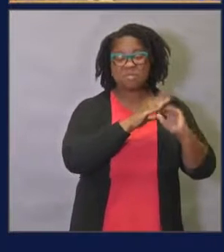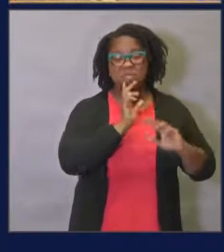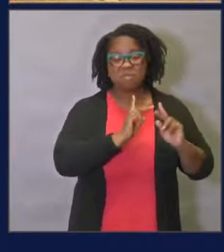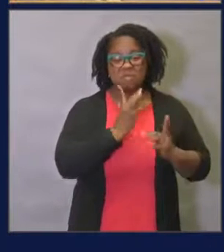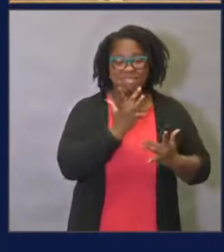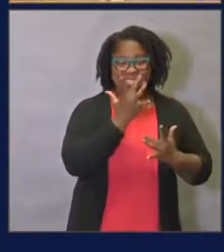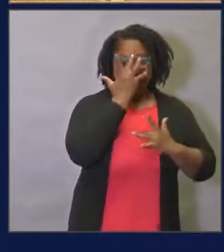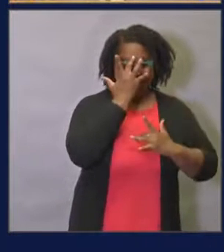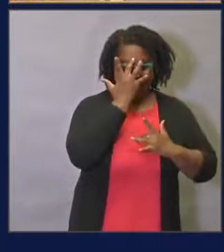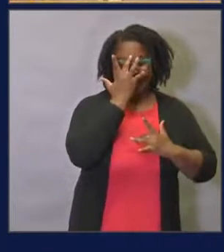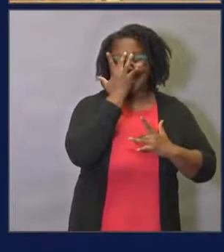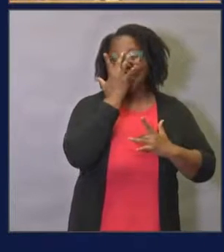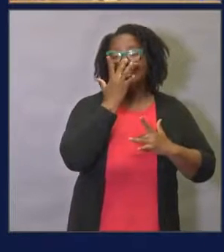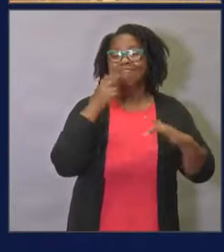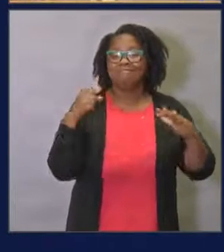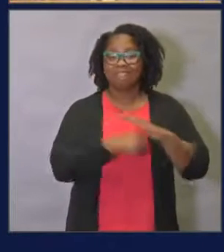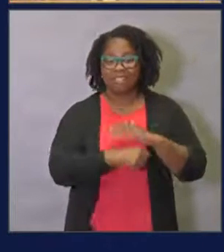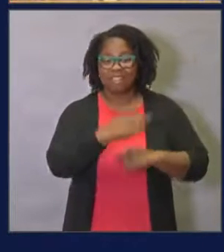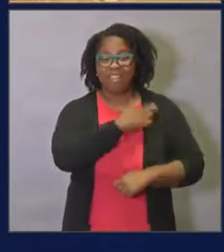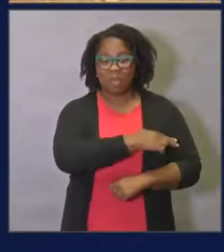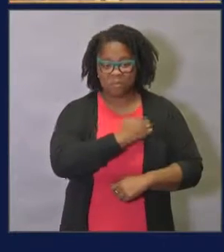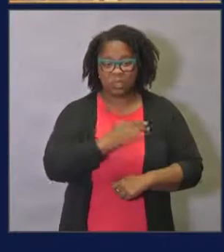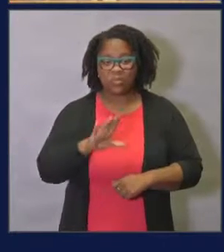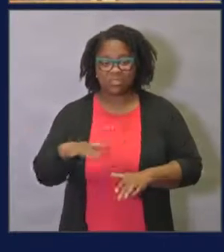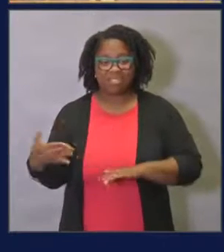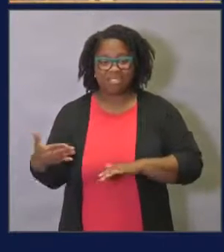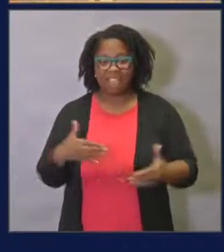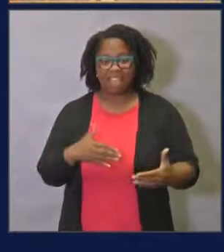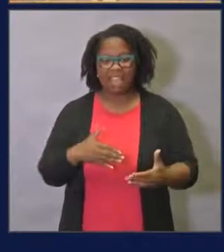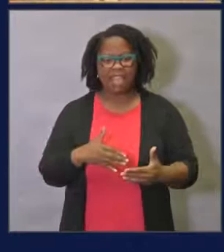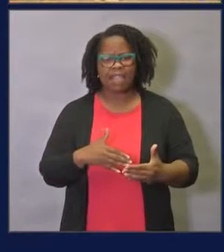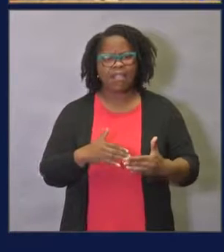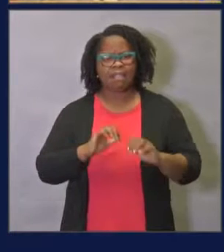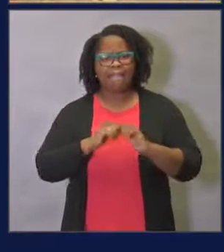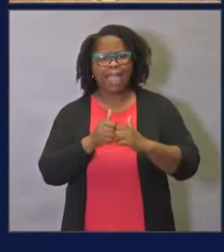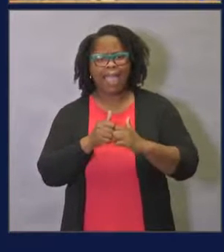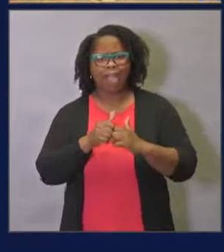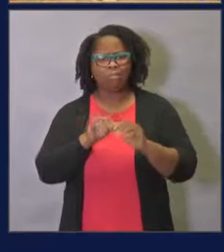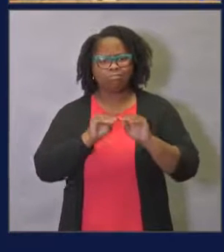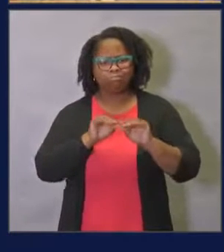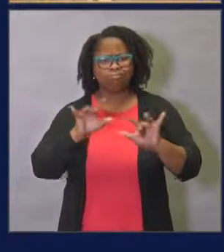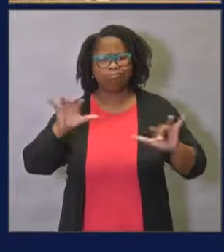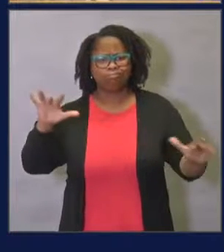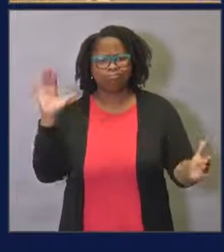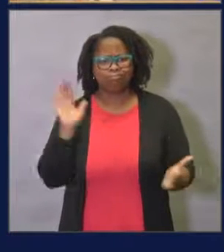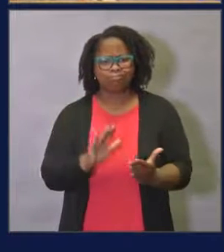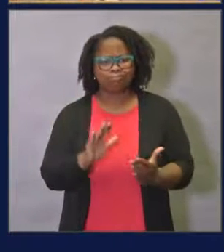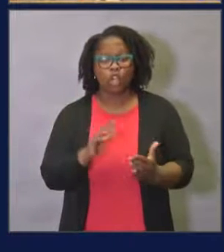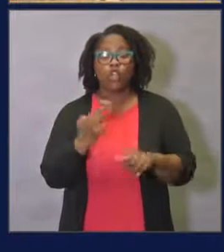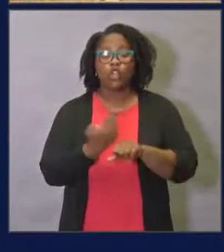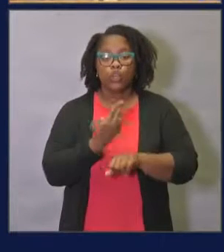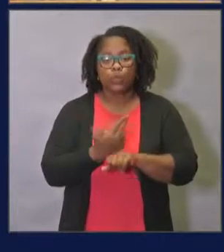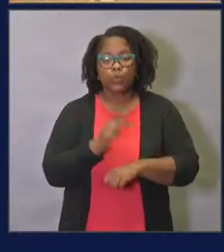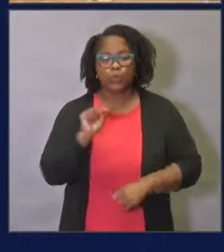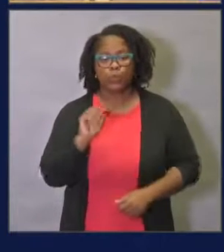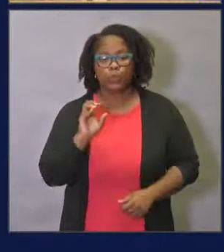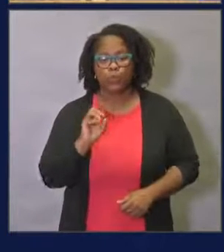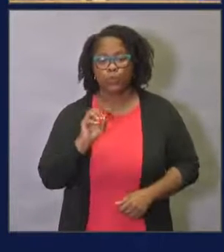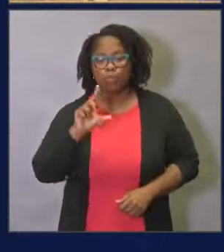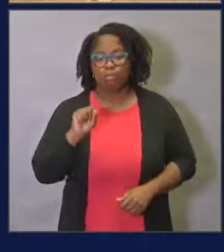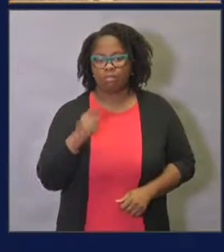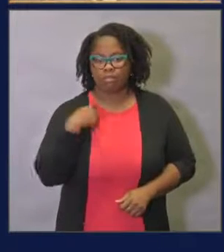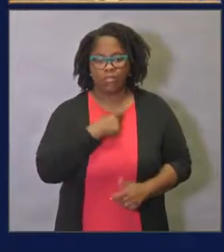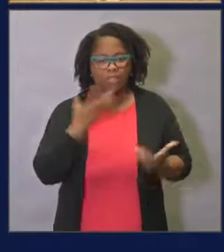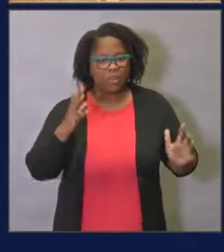deaths. The way to stop this explosive surge is to use the tools we have before us, the tools we all at this point know how to